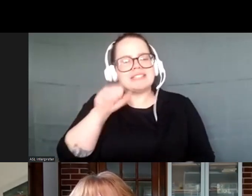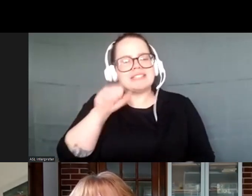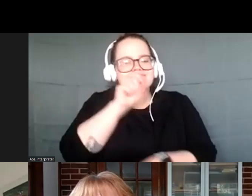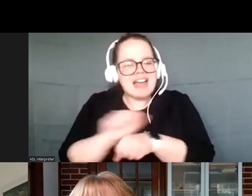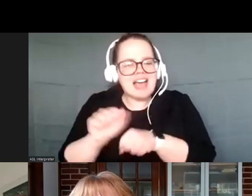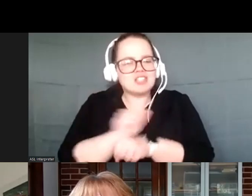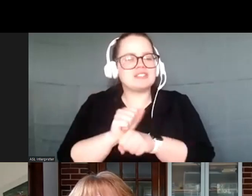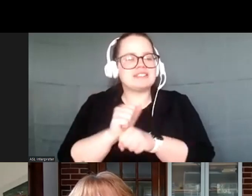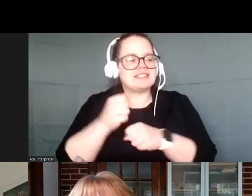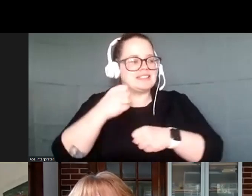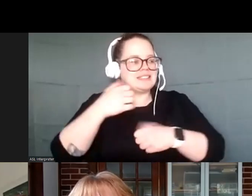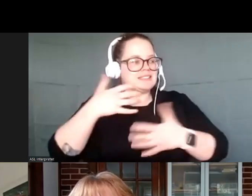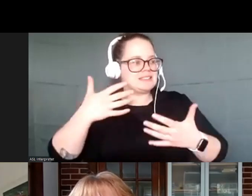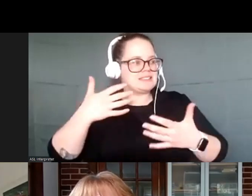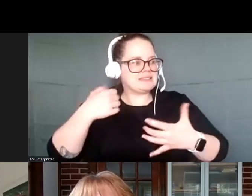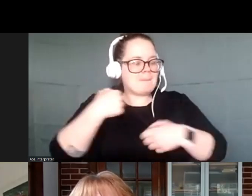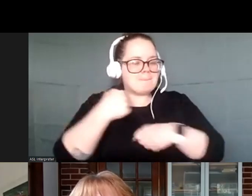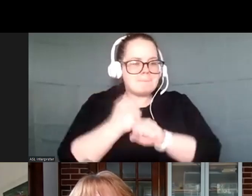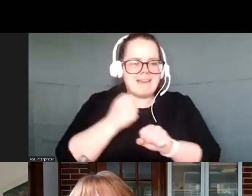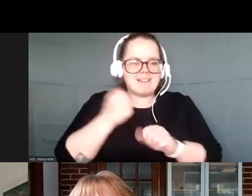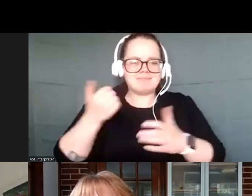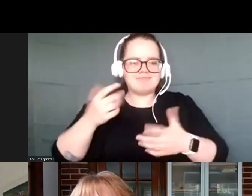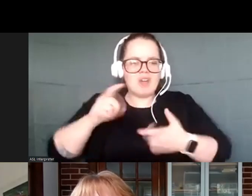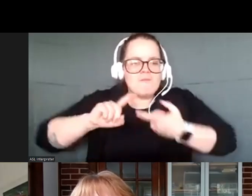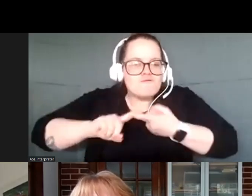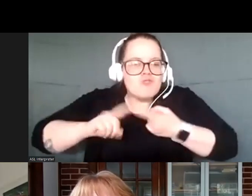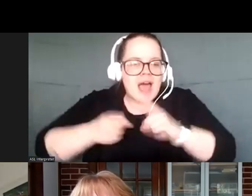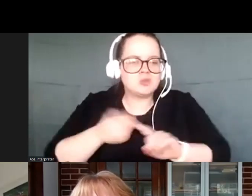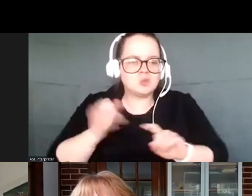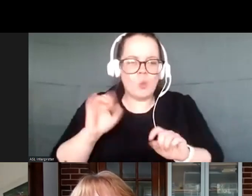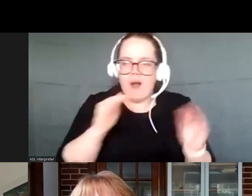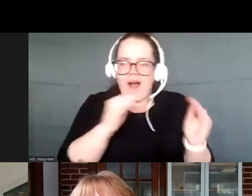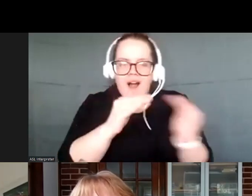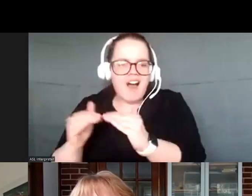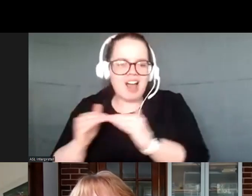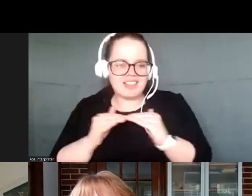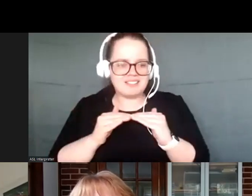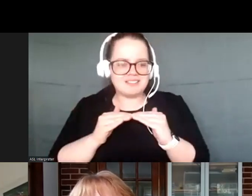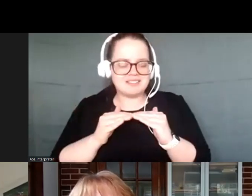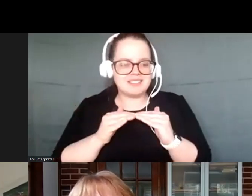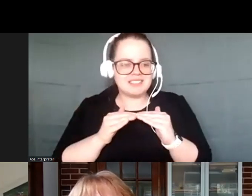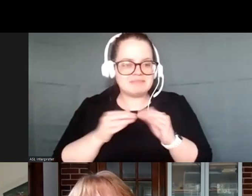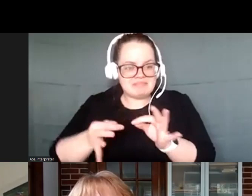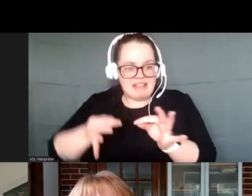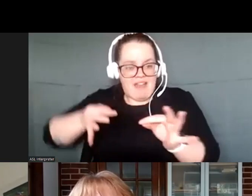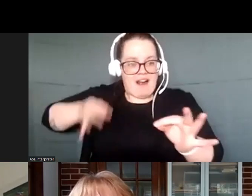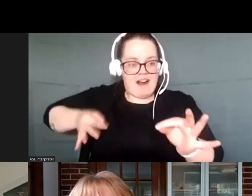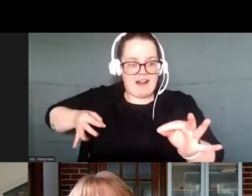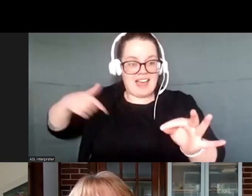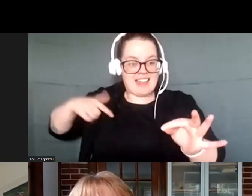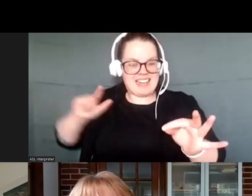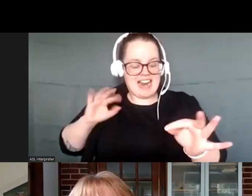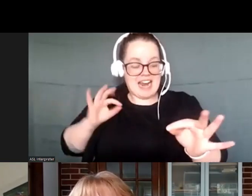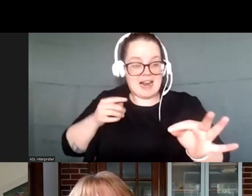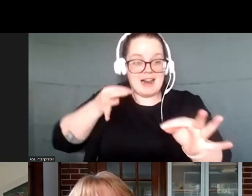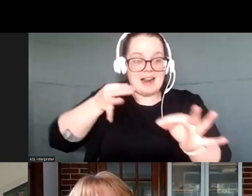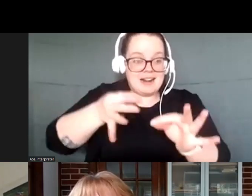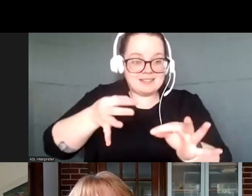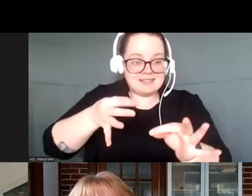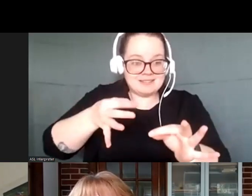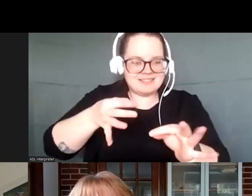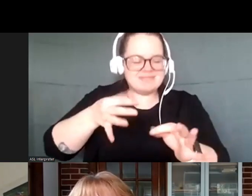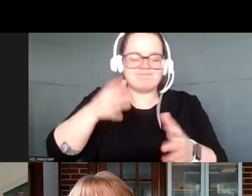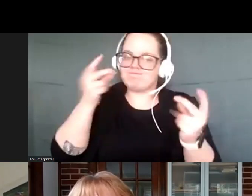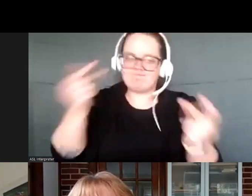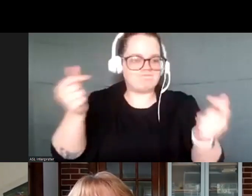be collegiate, you know, in some way in advance. And then if the alignment's there at a certain point, bam, it can